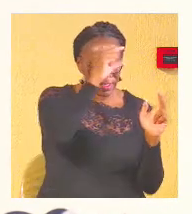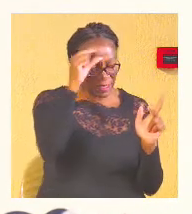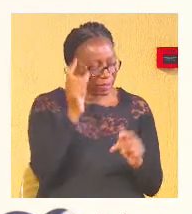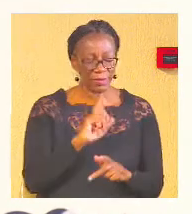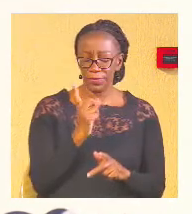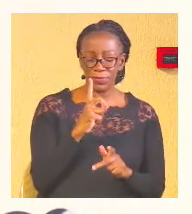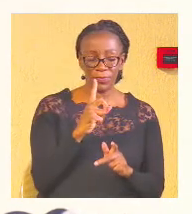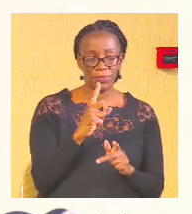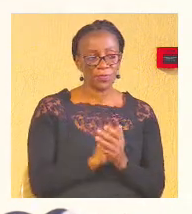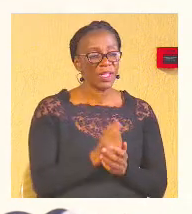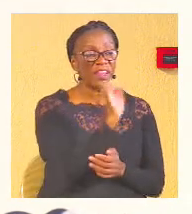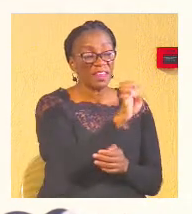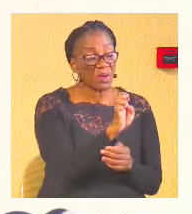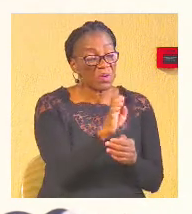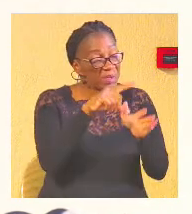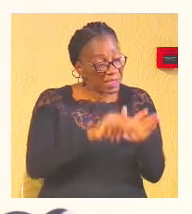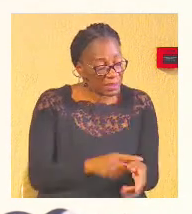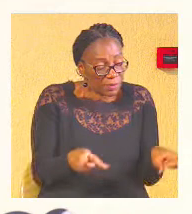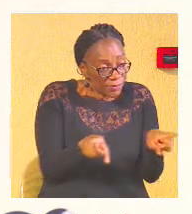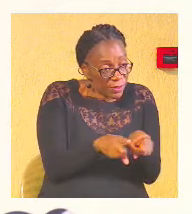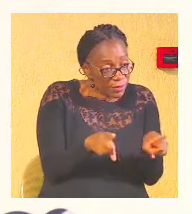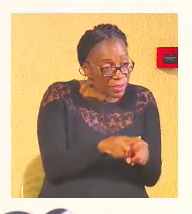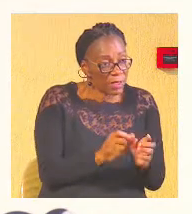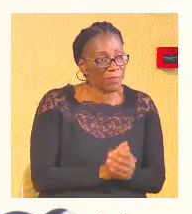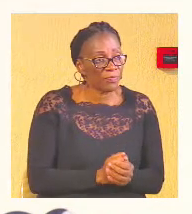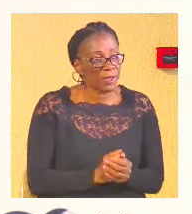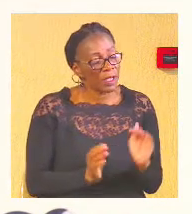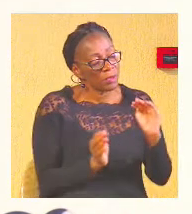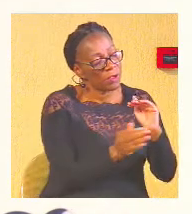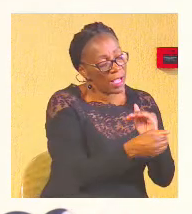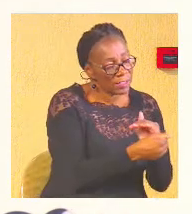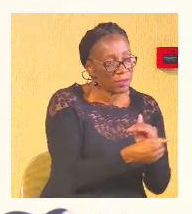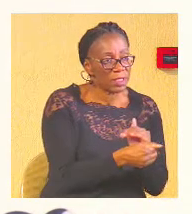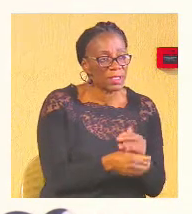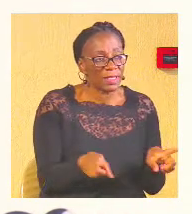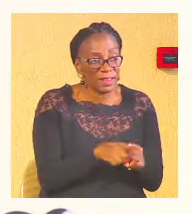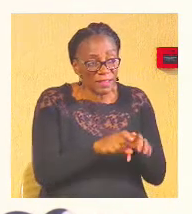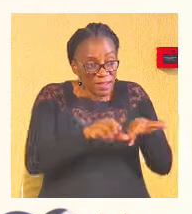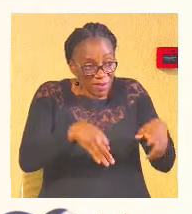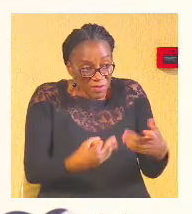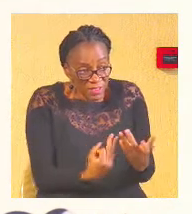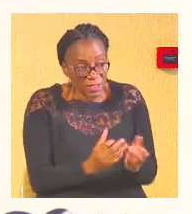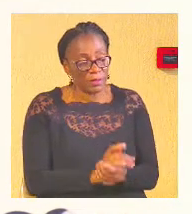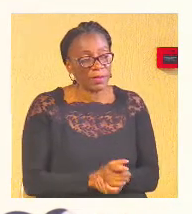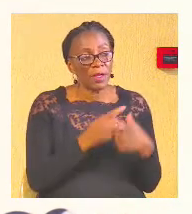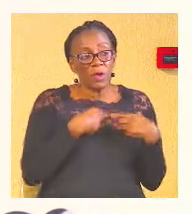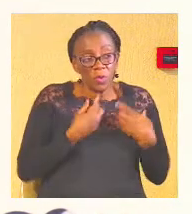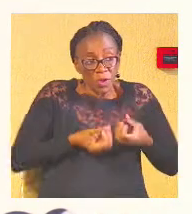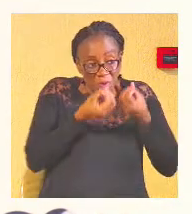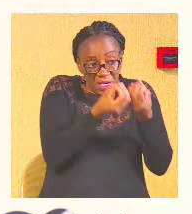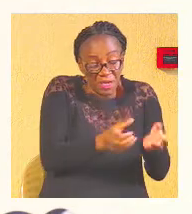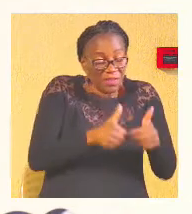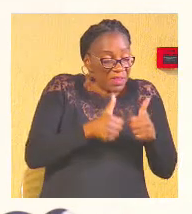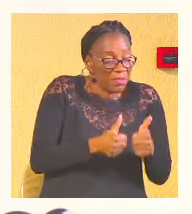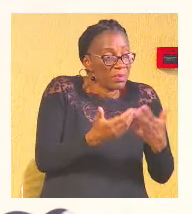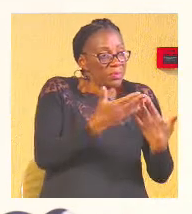going to give to our health workers. And that means giving them the best care that is available, that we are able to